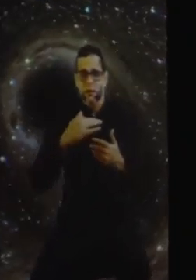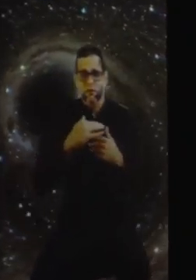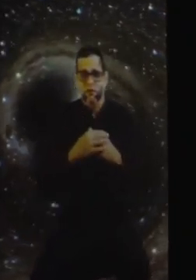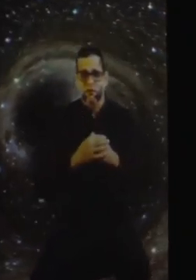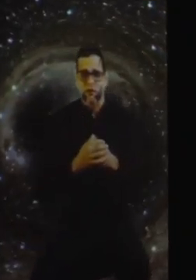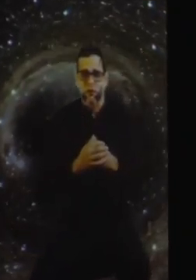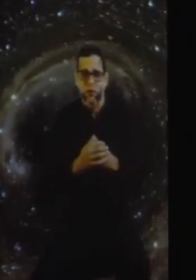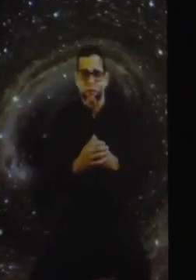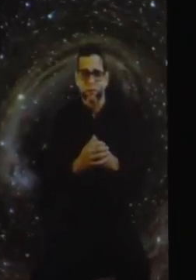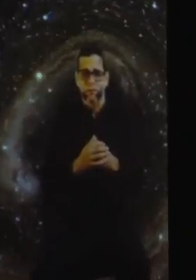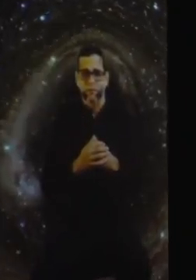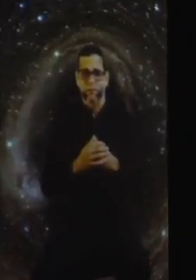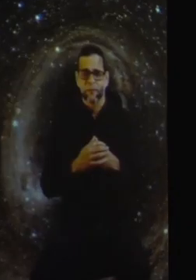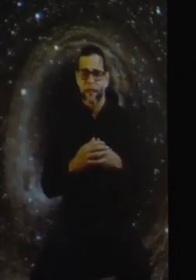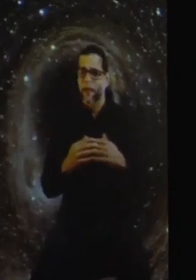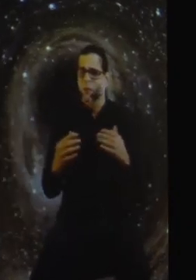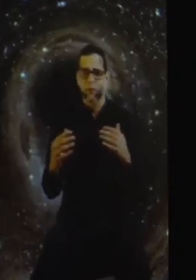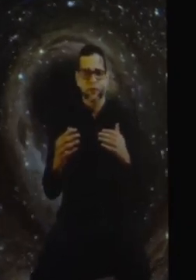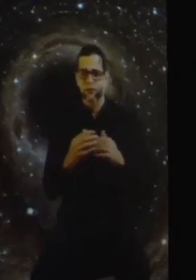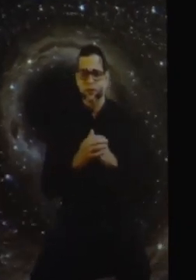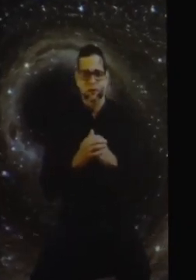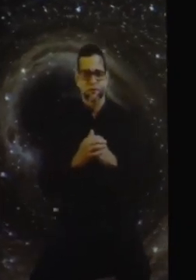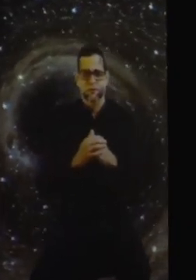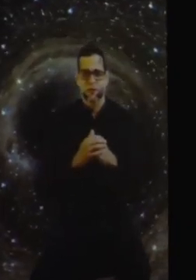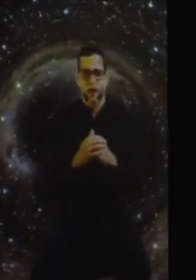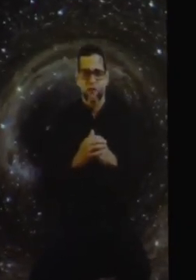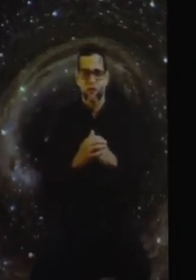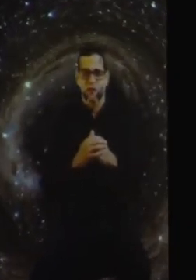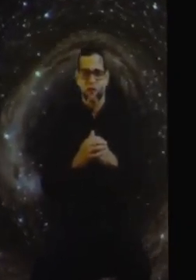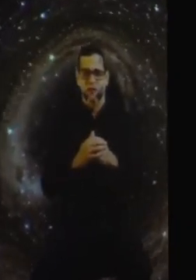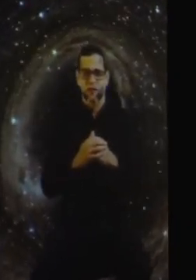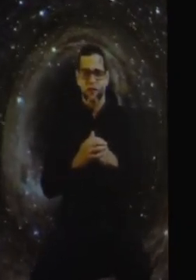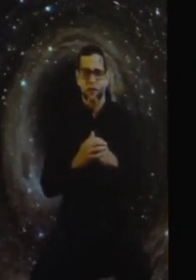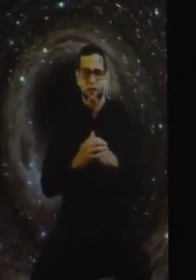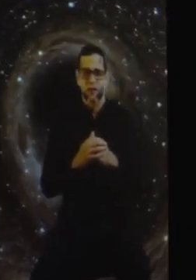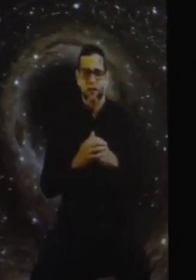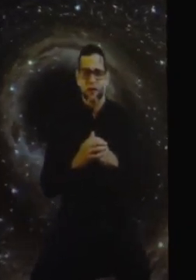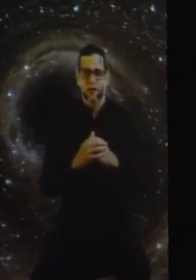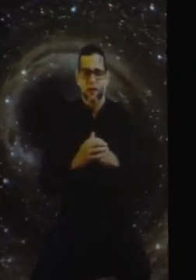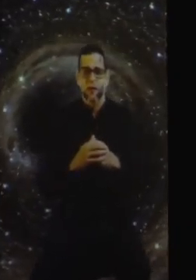walked up to the front door, and that moment took forever.